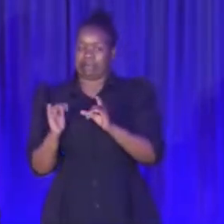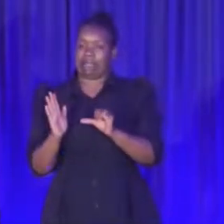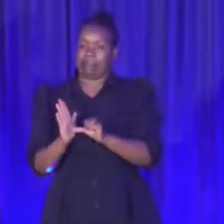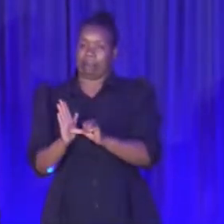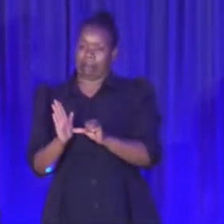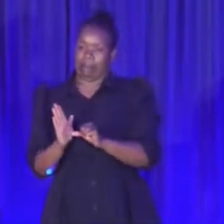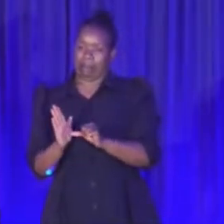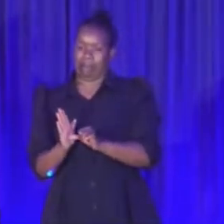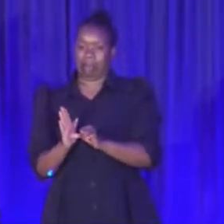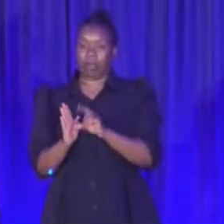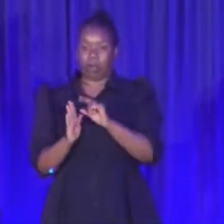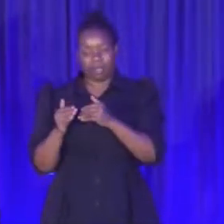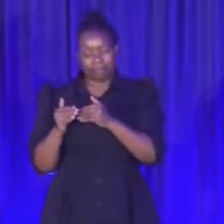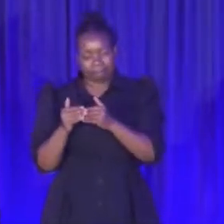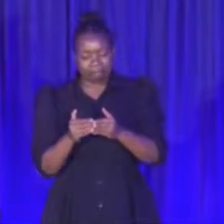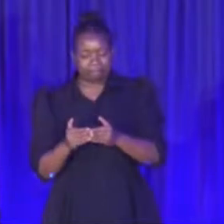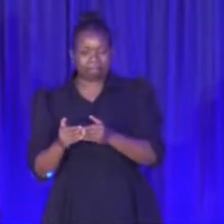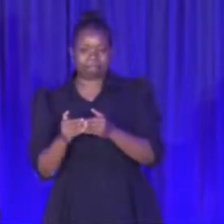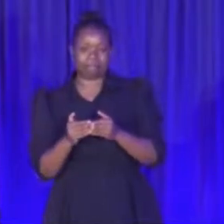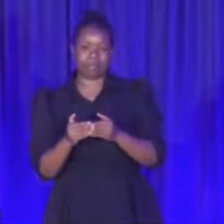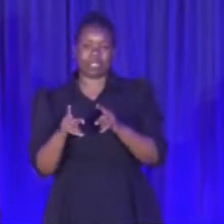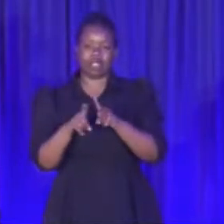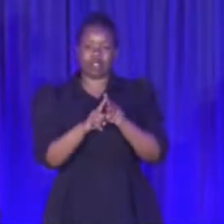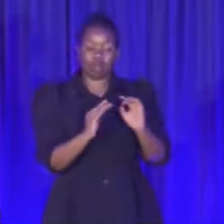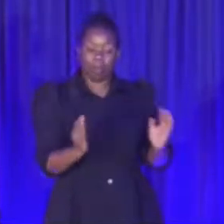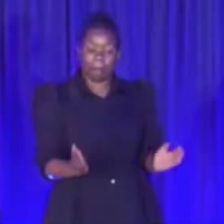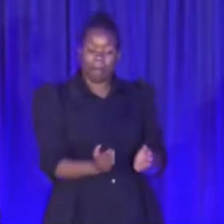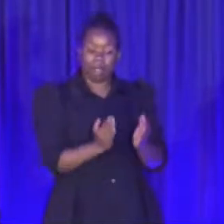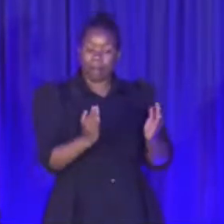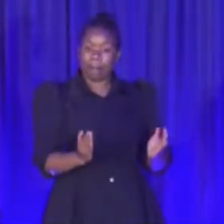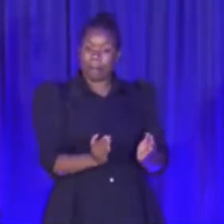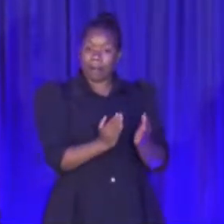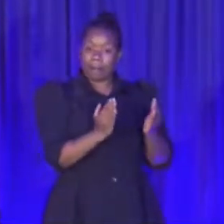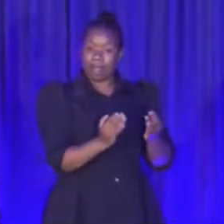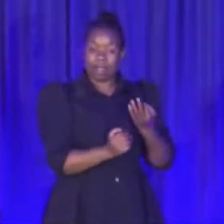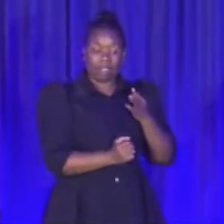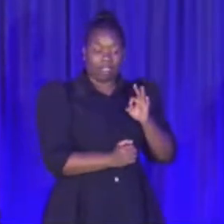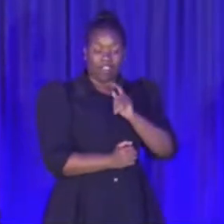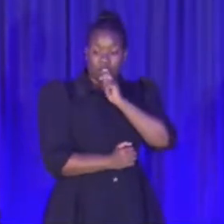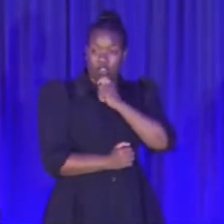care. Encouragingly, even when trust